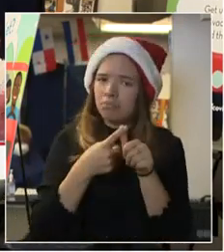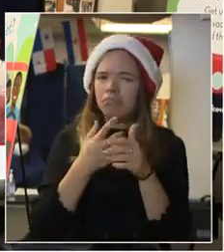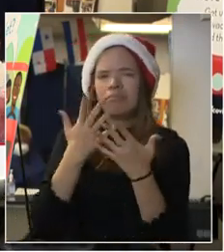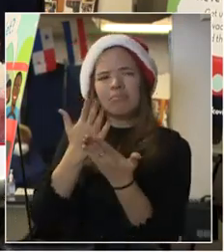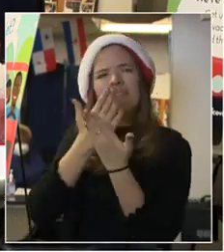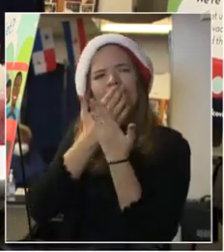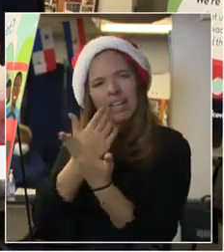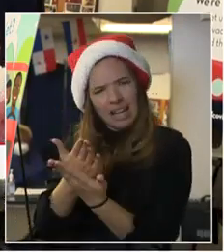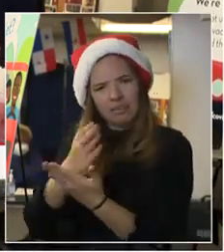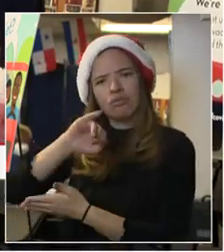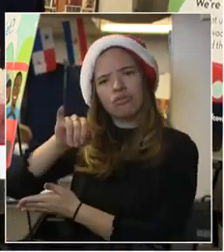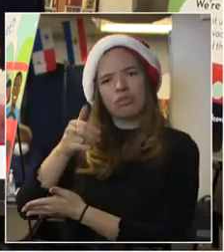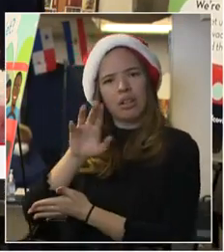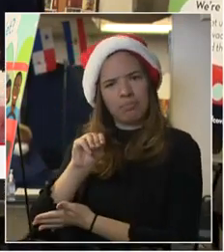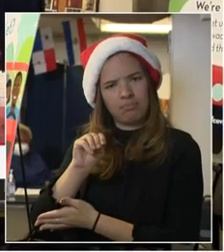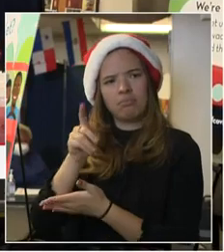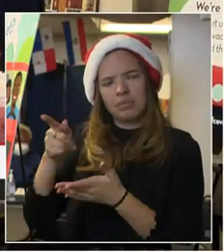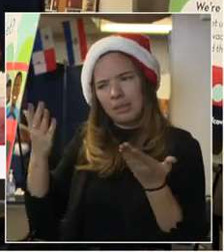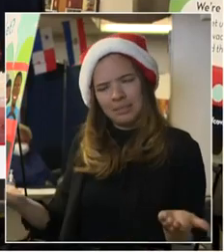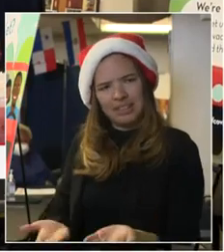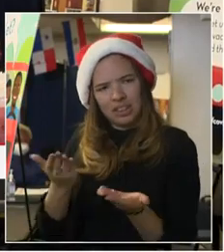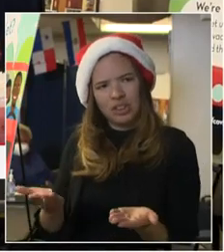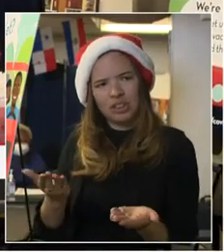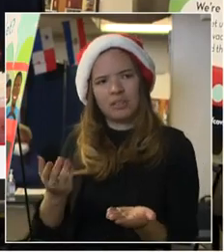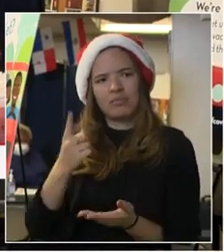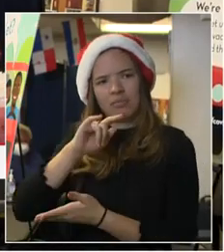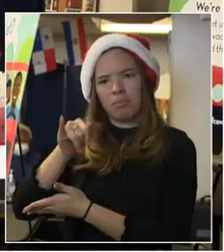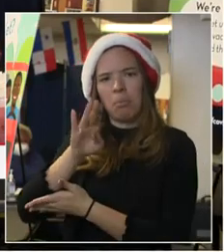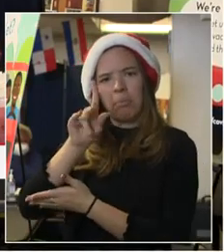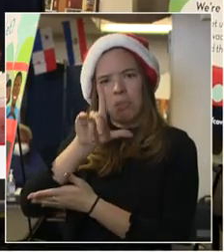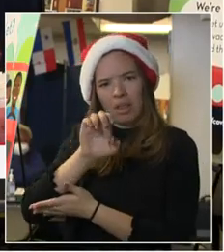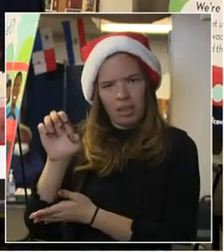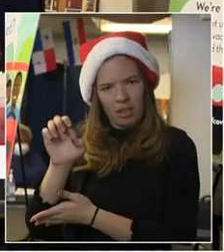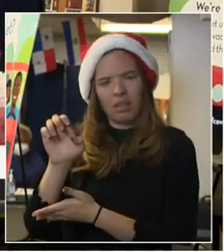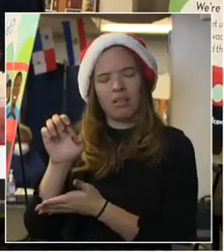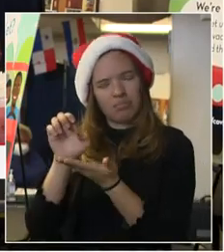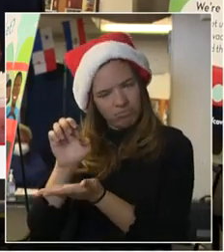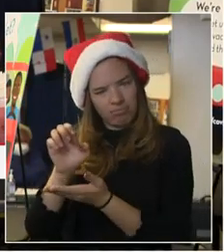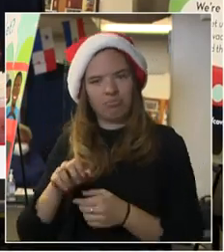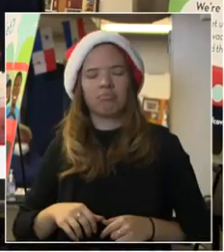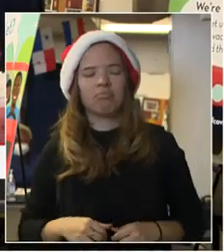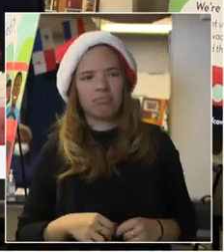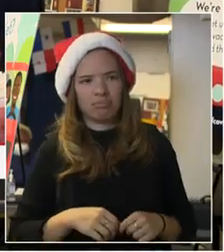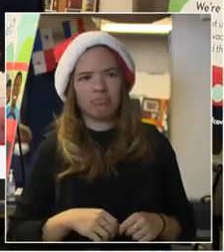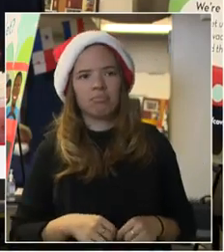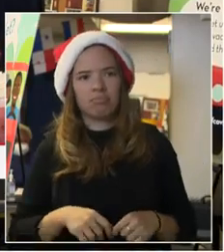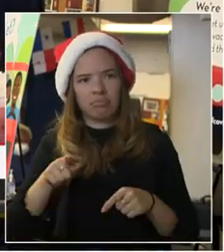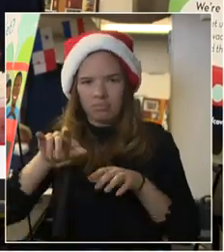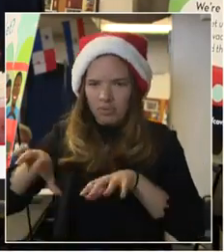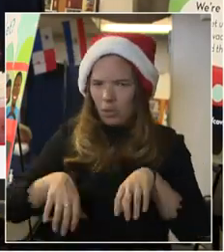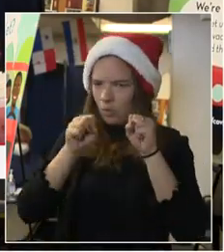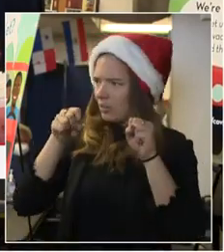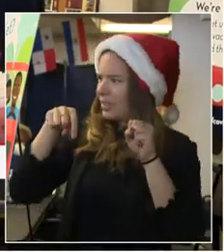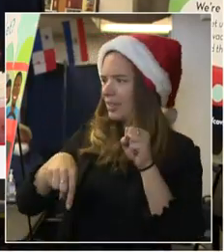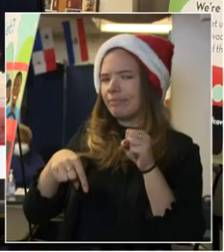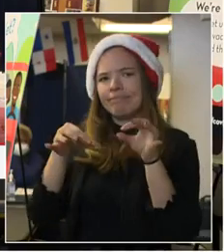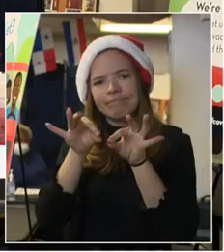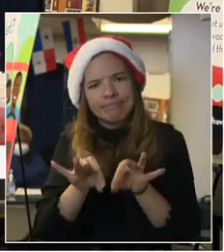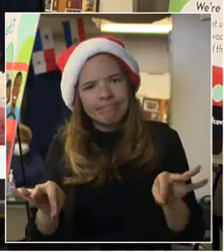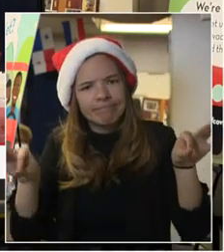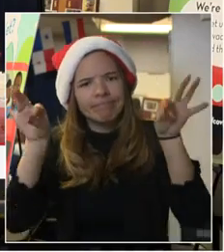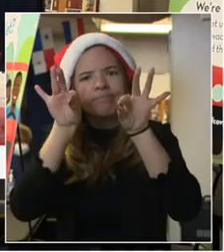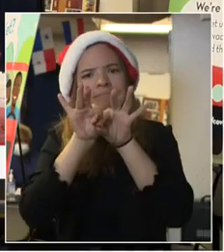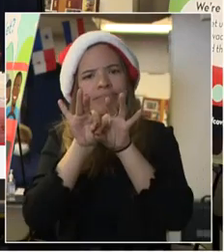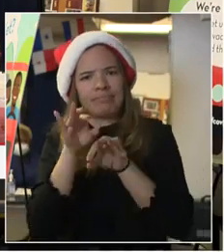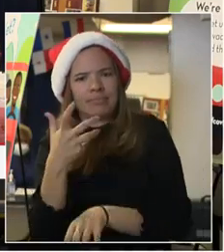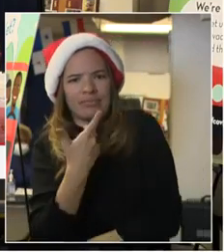us to Jubilee and for hosting the very important vaccination clinic